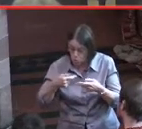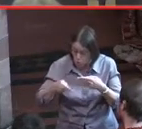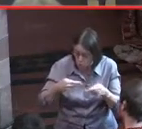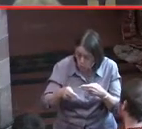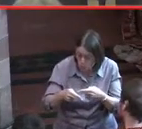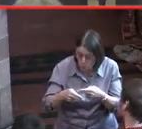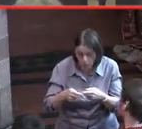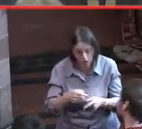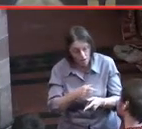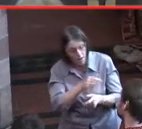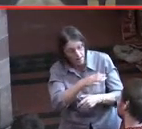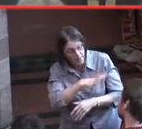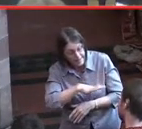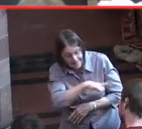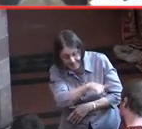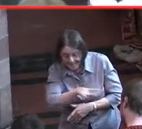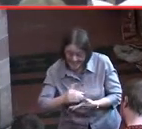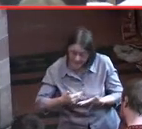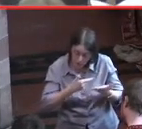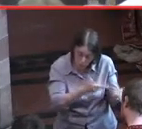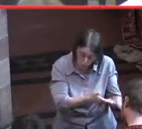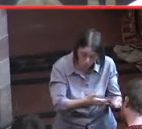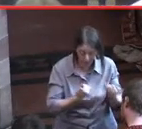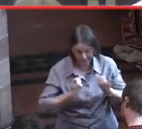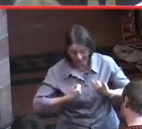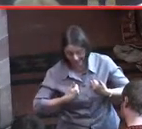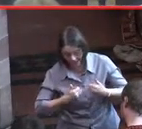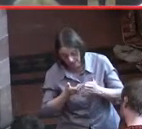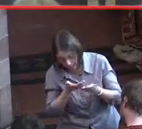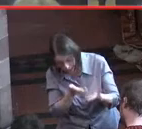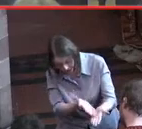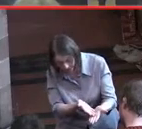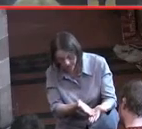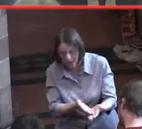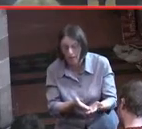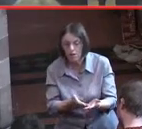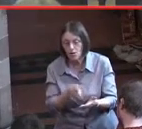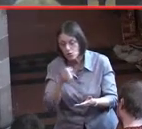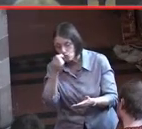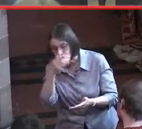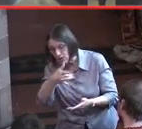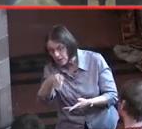needy. Minister to the sick. Welcome the stranger.